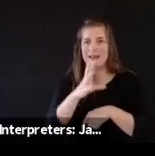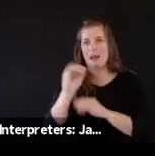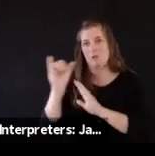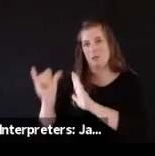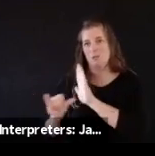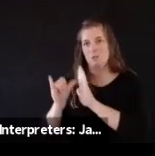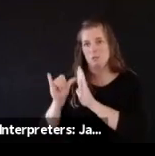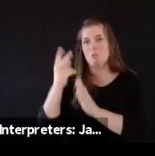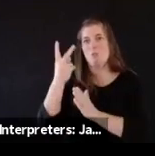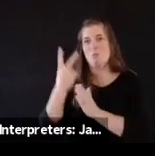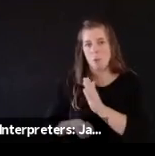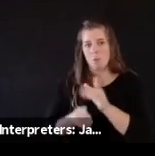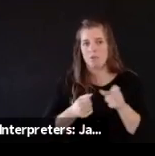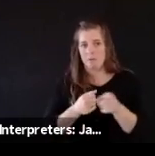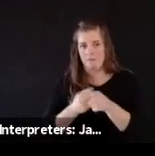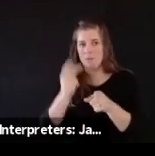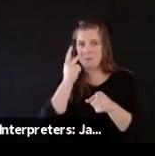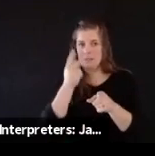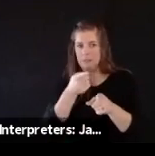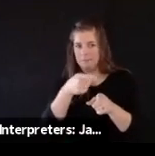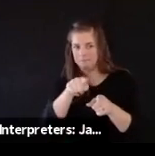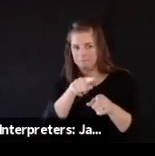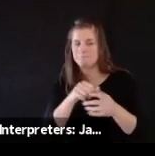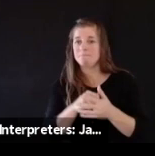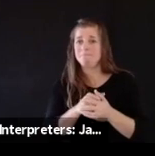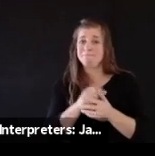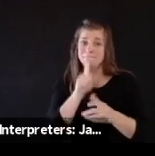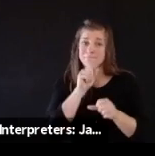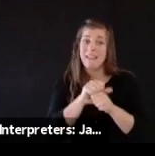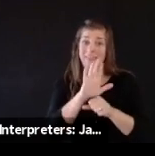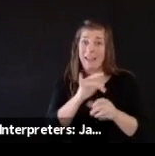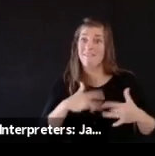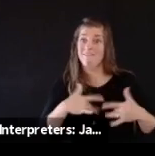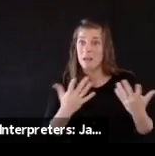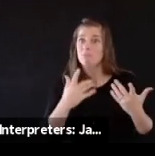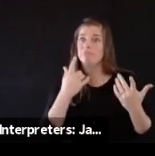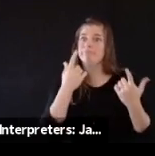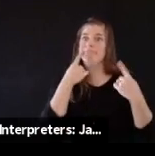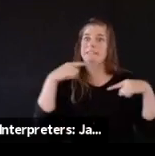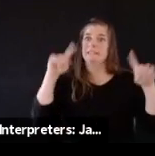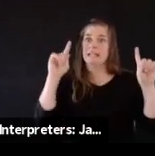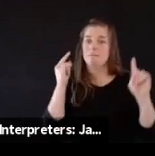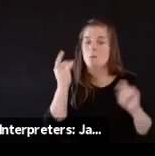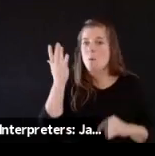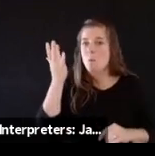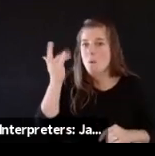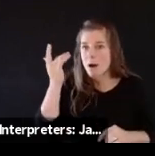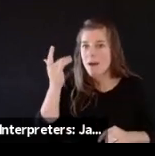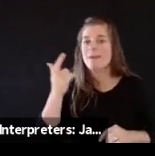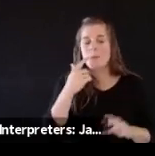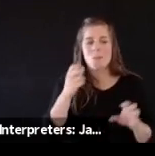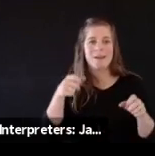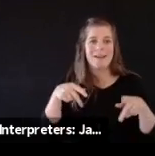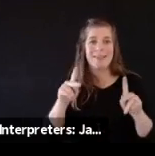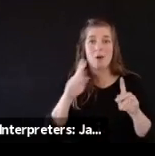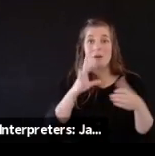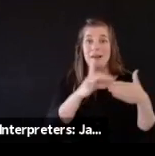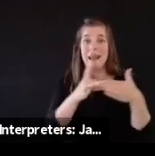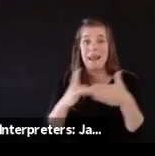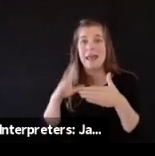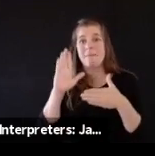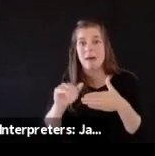channel. And that was a widely successful event, again, because we were allowing for this space to be led by emerging